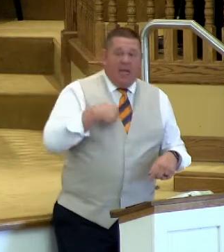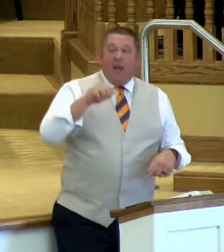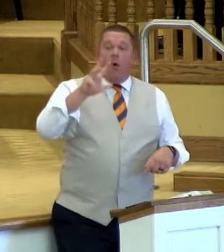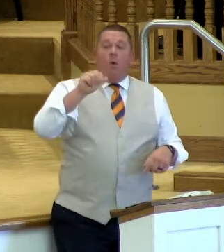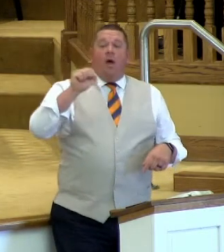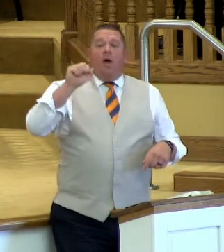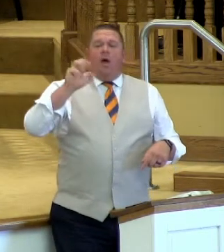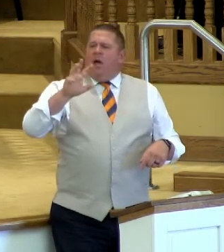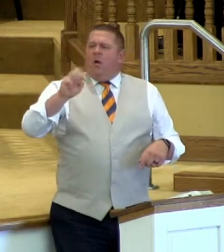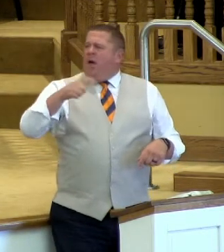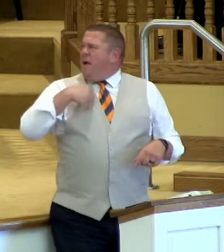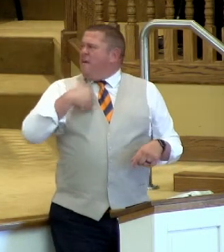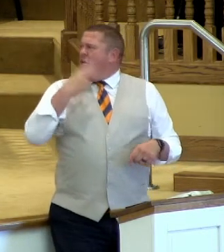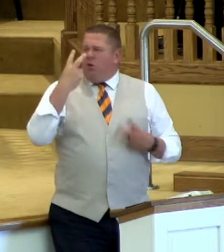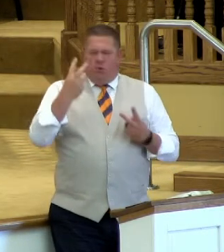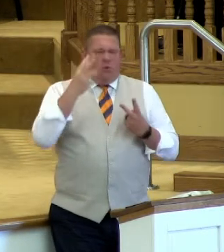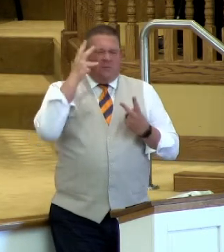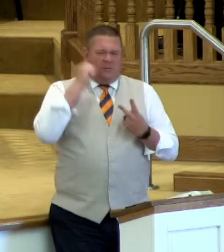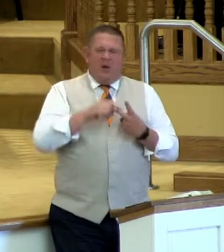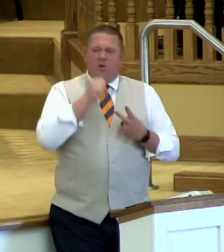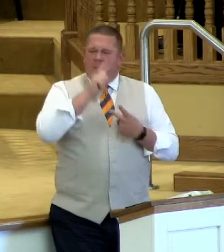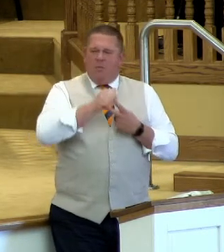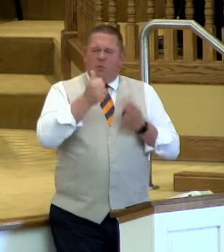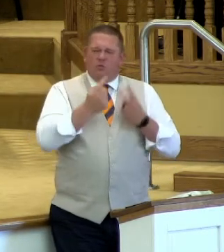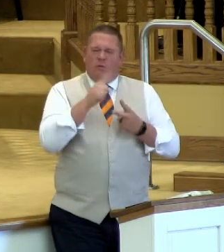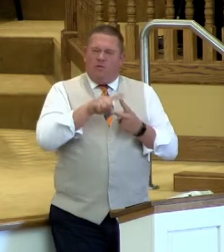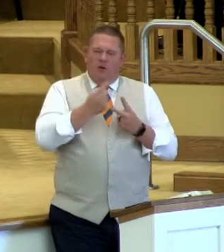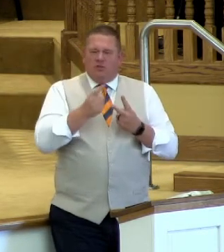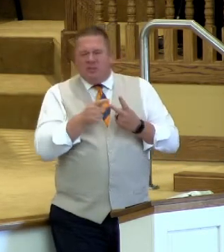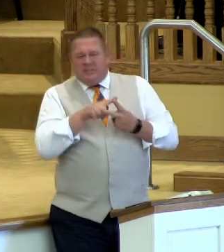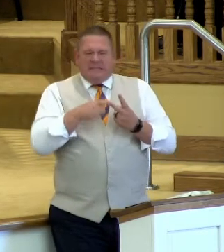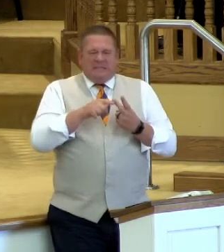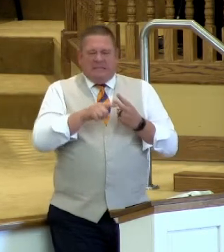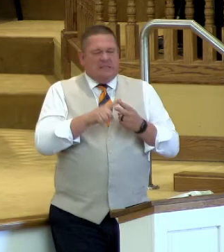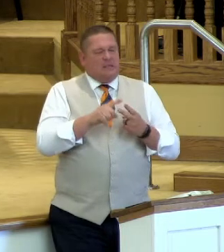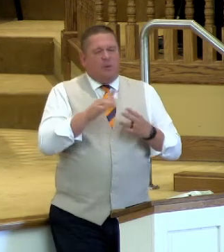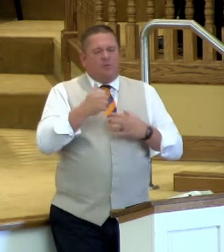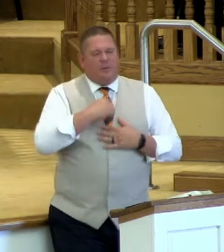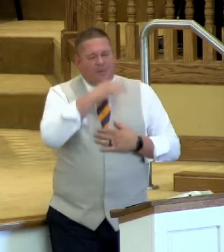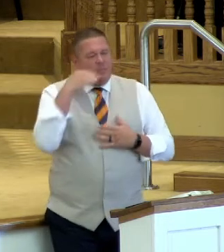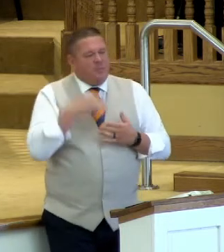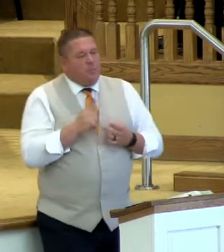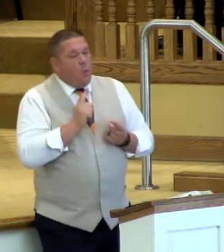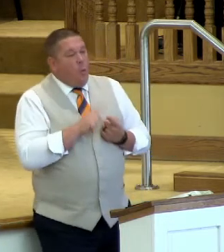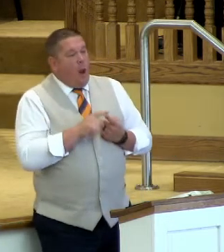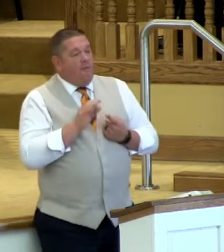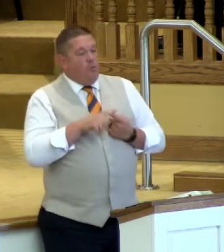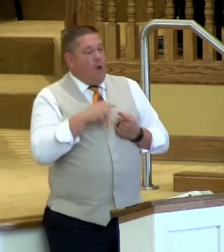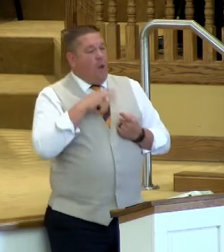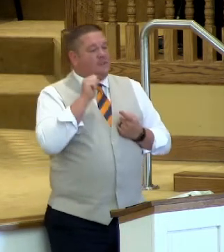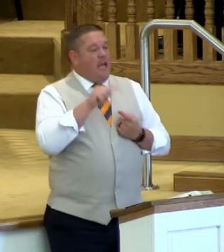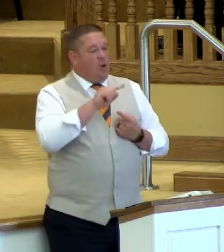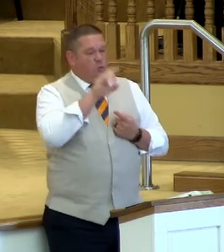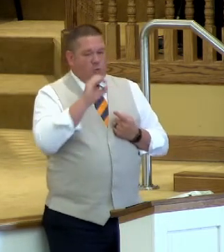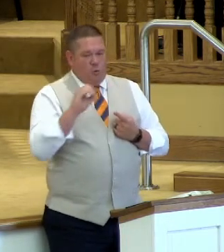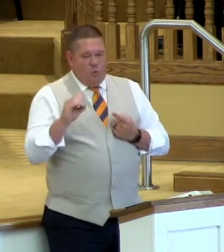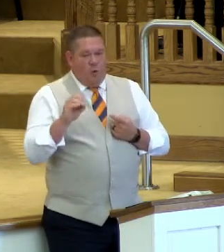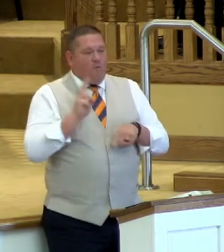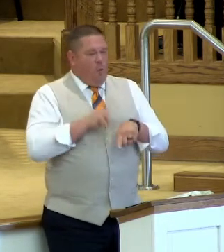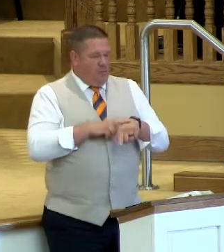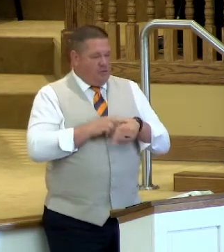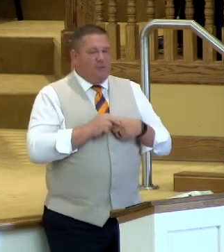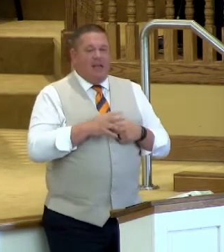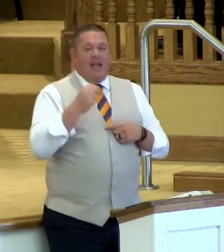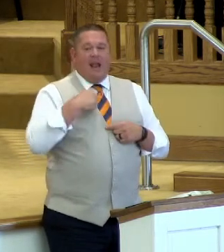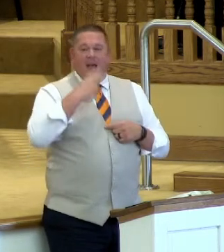it was I have two experiences. I don't really remember actually which one is the first one, but one of the two is I was at the zoo, of